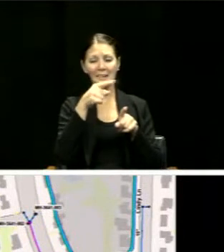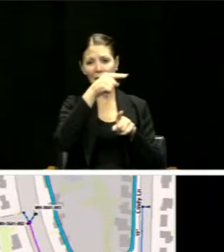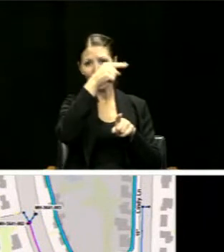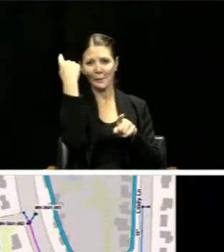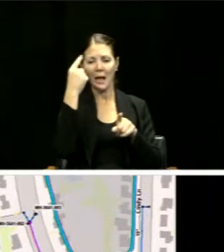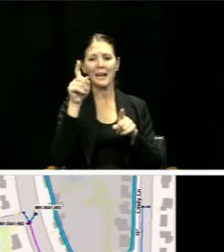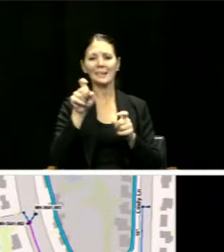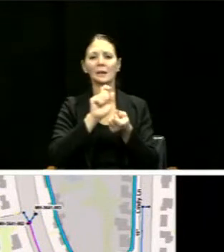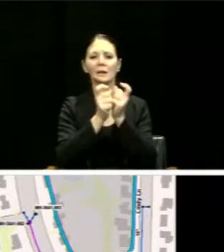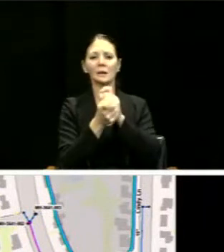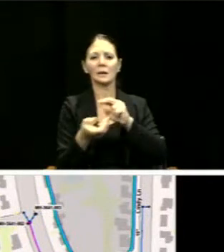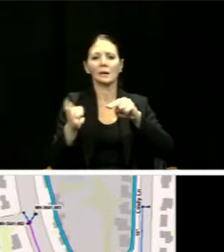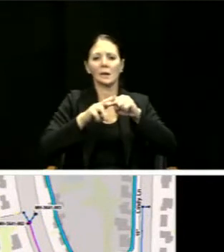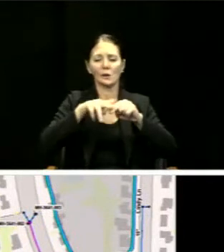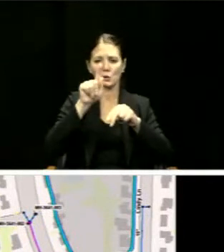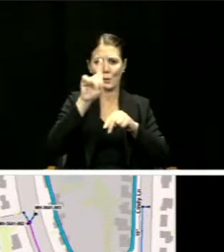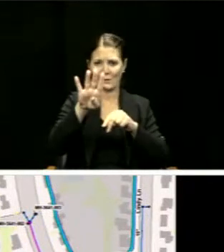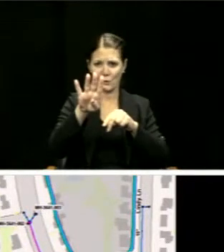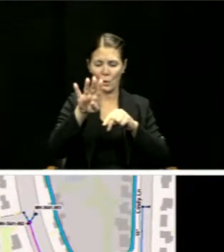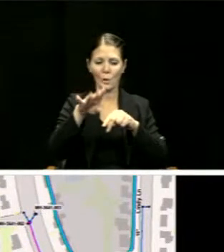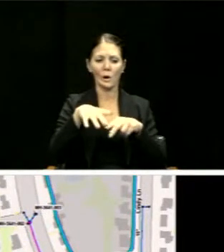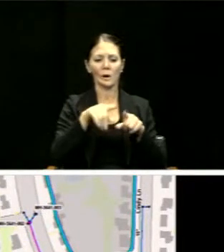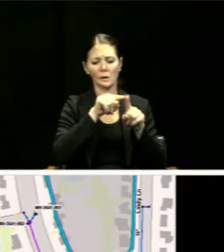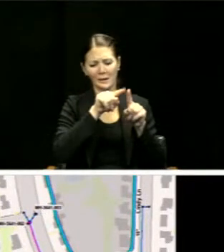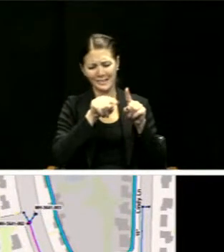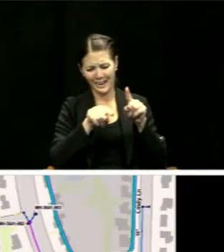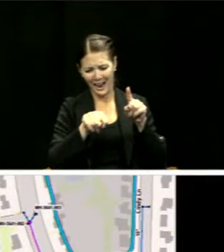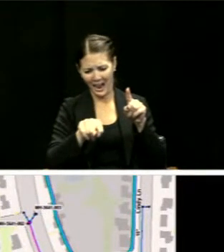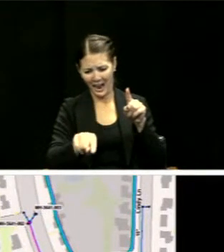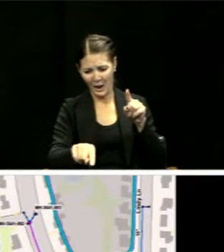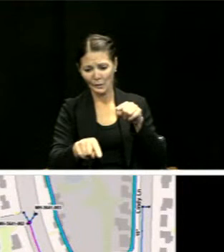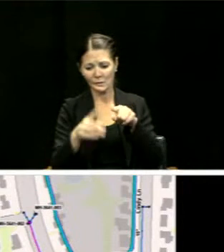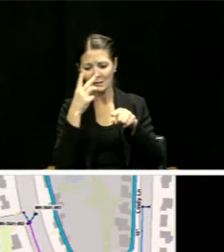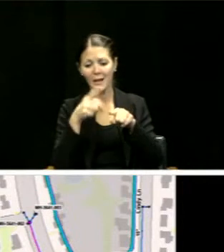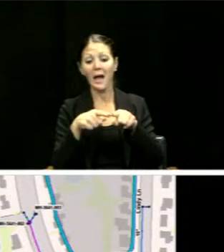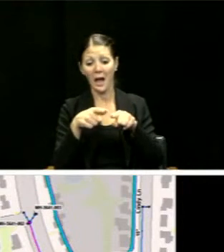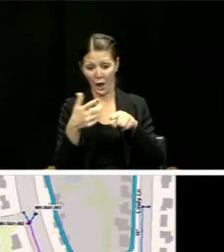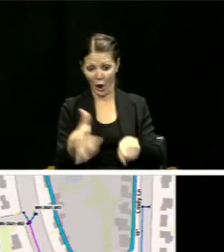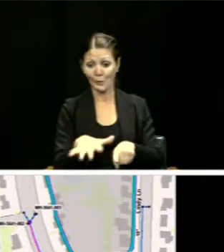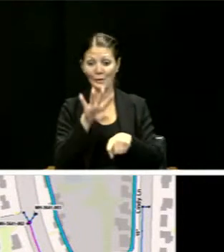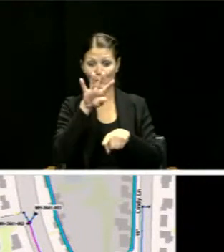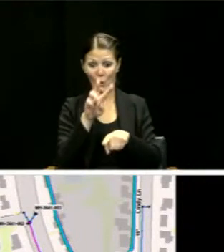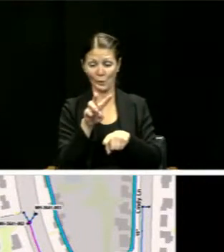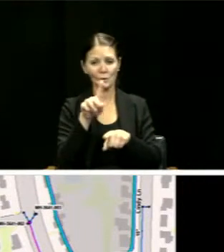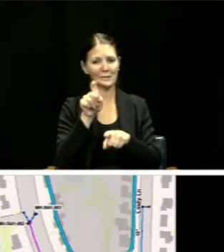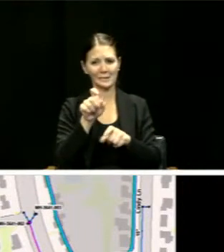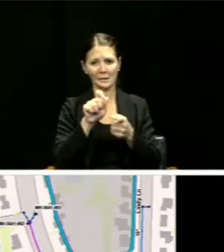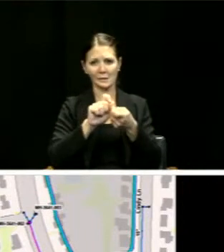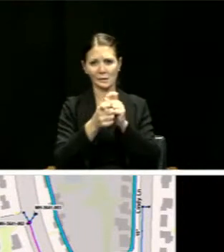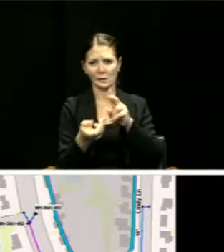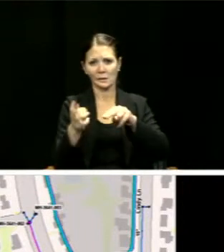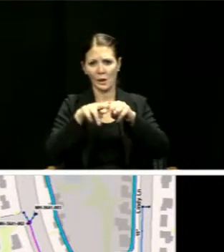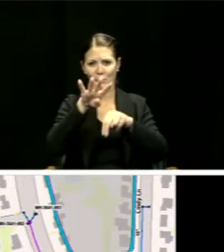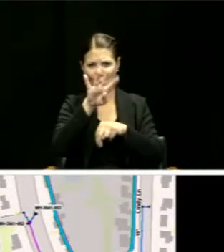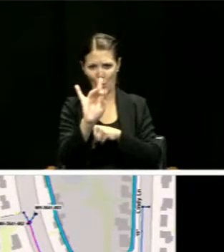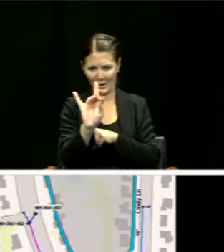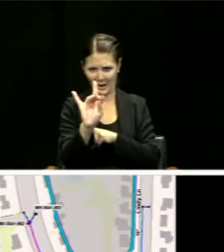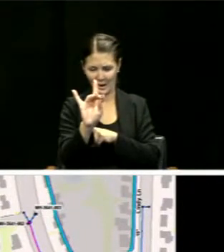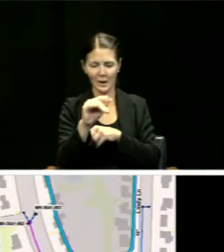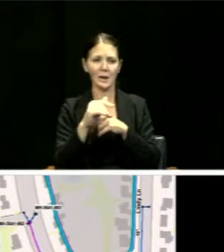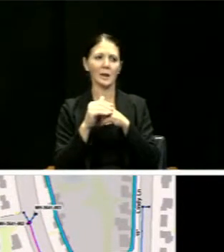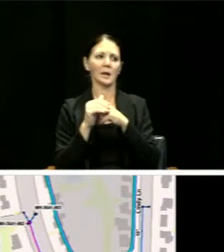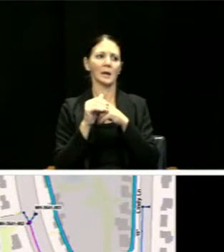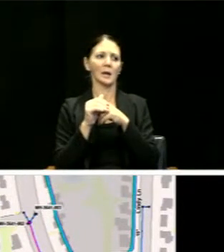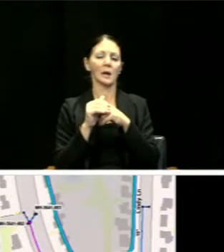to be 24. And then as you go downstream, this is an existing 42 that needs to be a 48-inch.